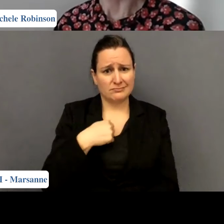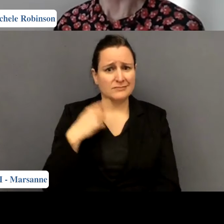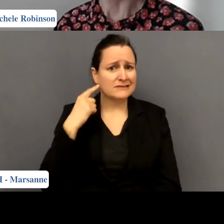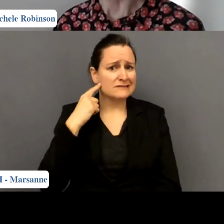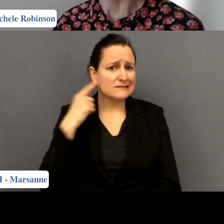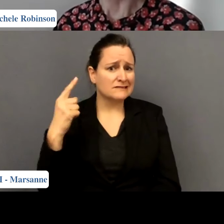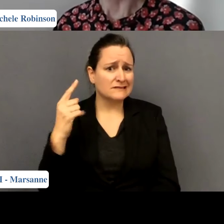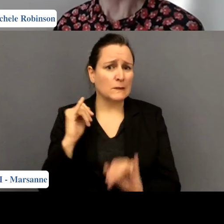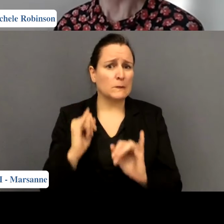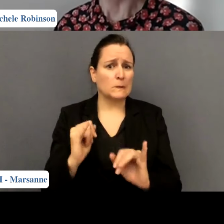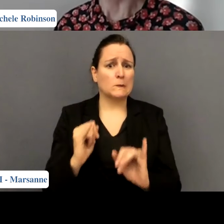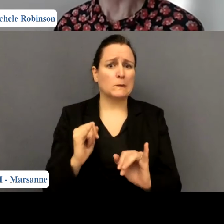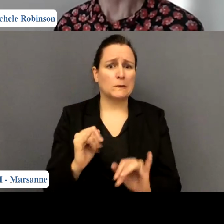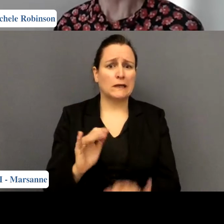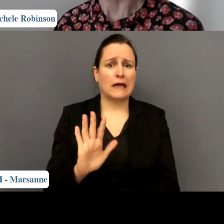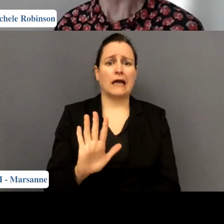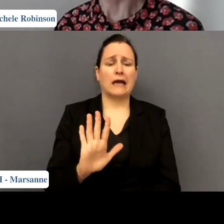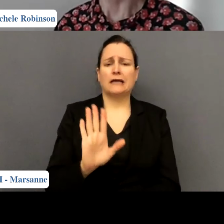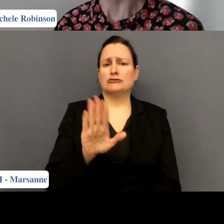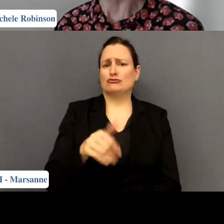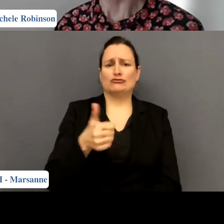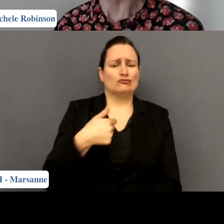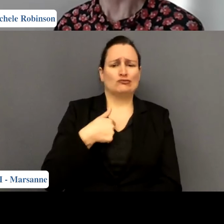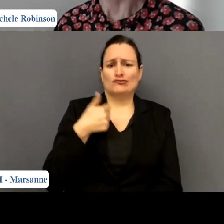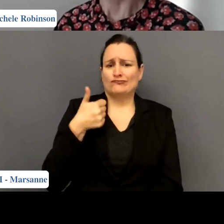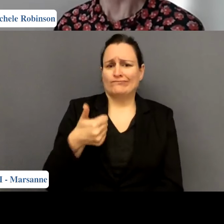No, sorry, I don't. But that's okay.